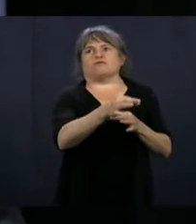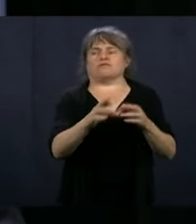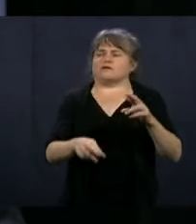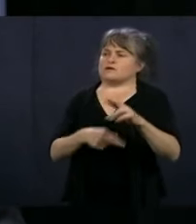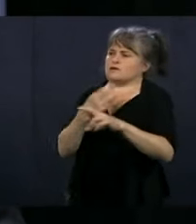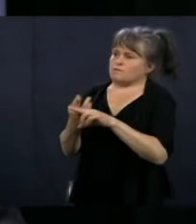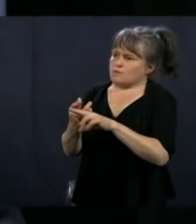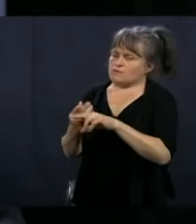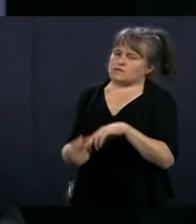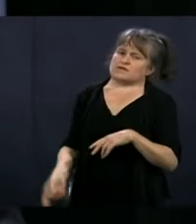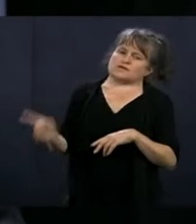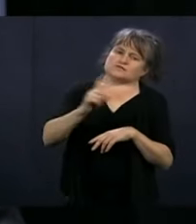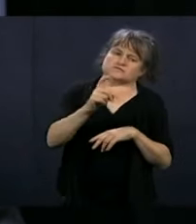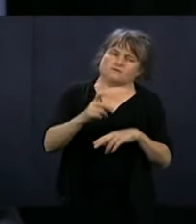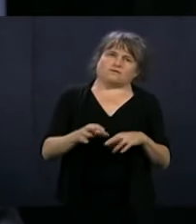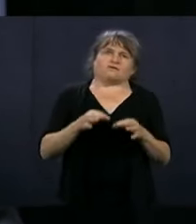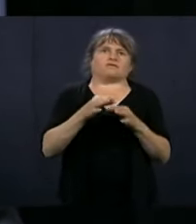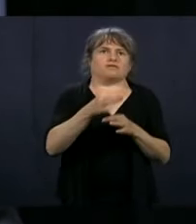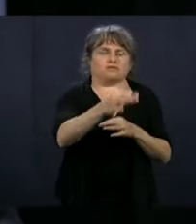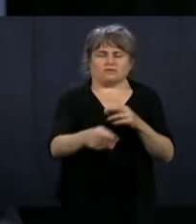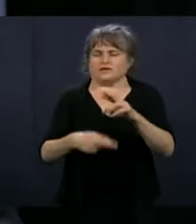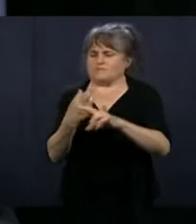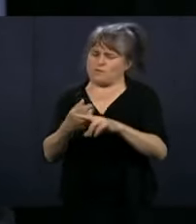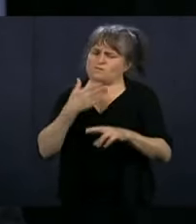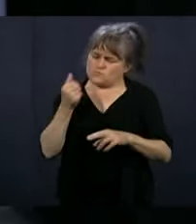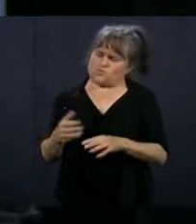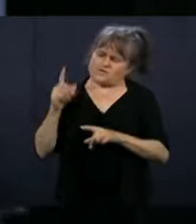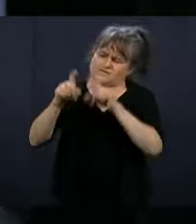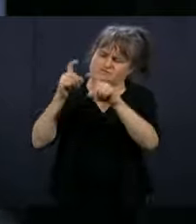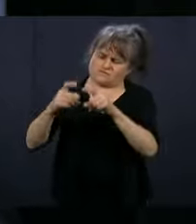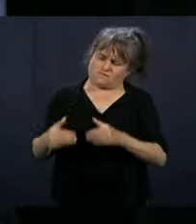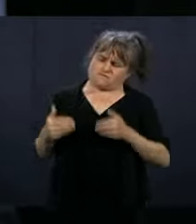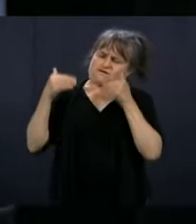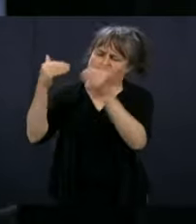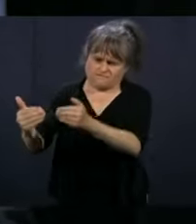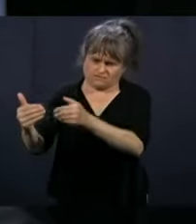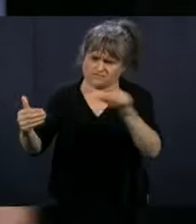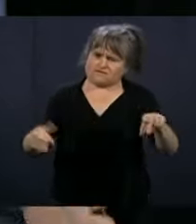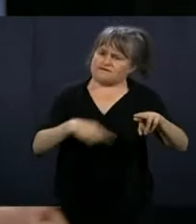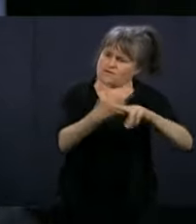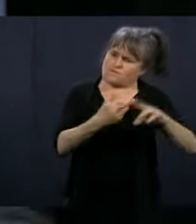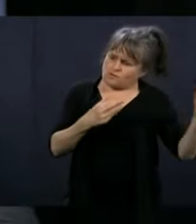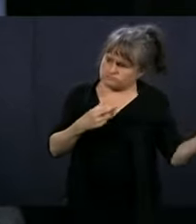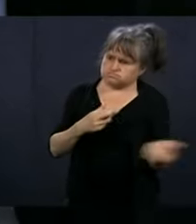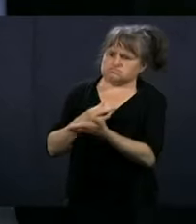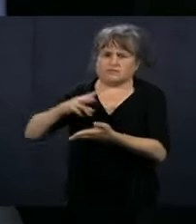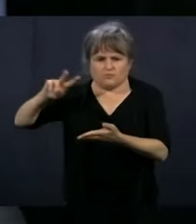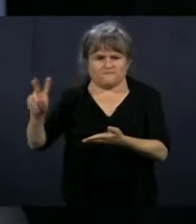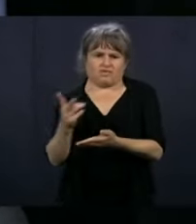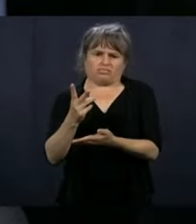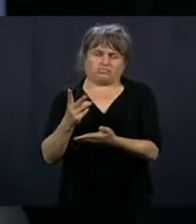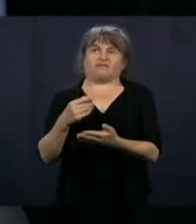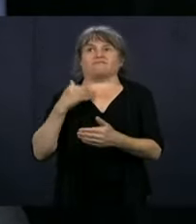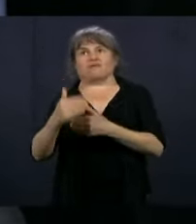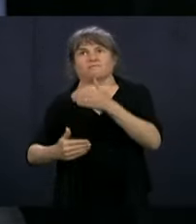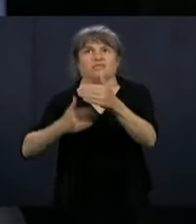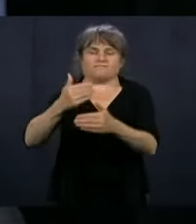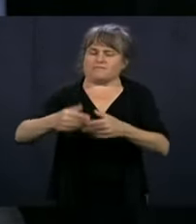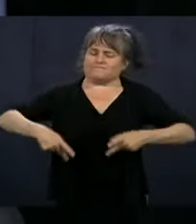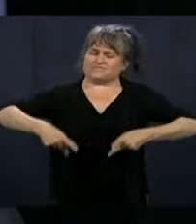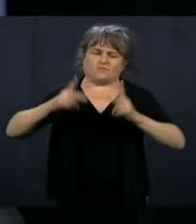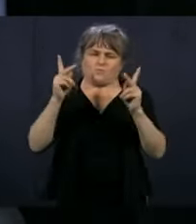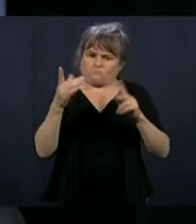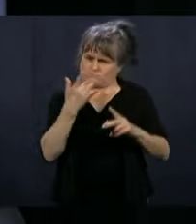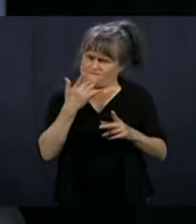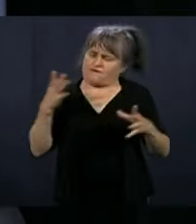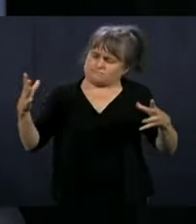goes, is there a way of asking, for example, all the questions at the beginning? And to do that in the same step rather than having